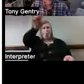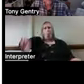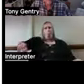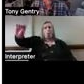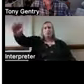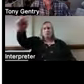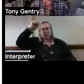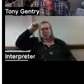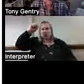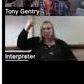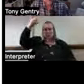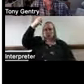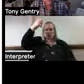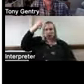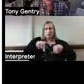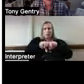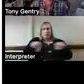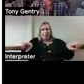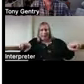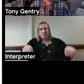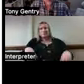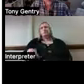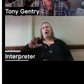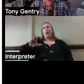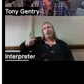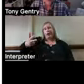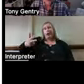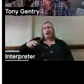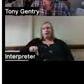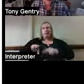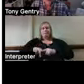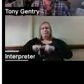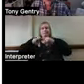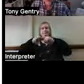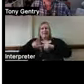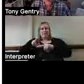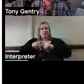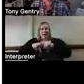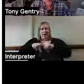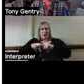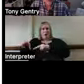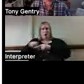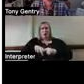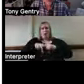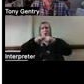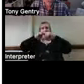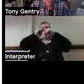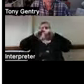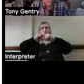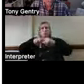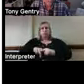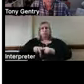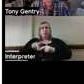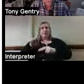The third picture shows a device called a hydraulic chairlift, which can raise and lower a person into a tub.